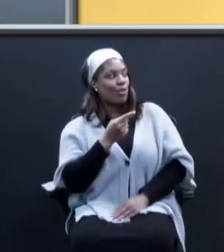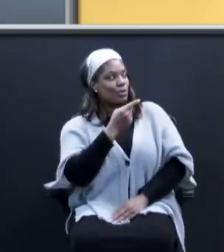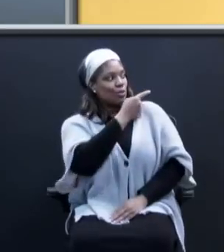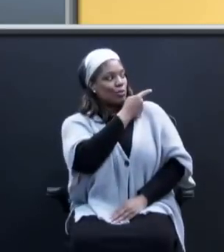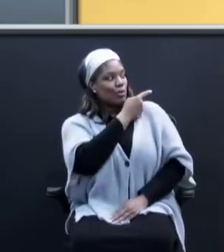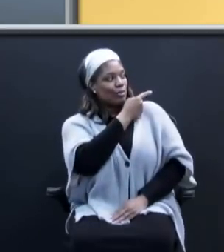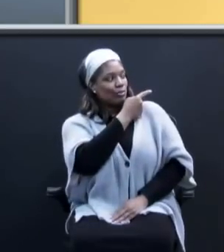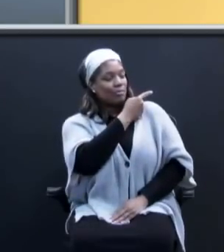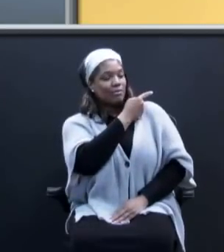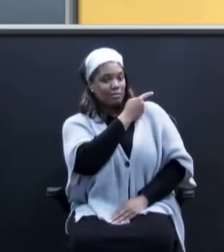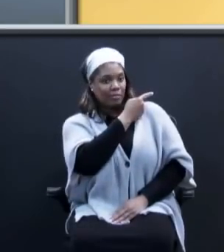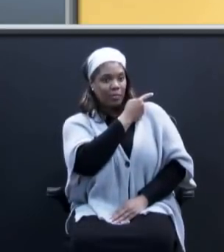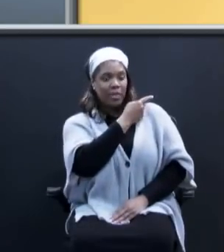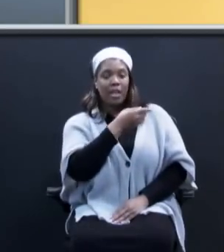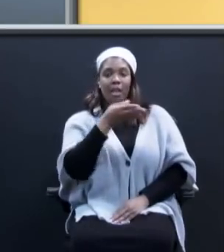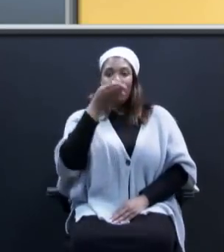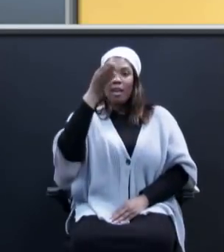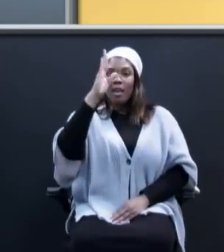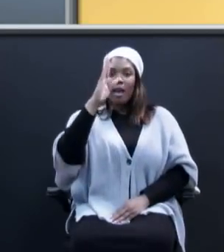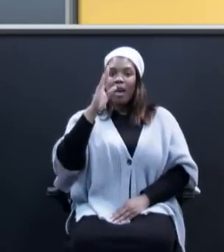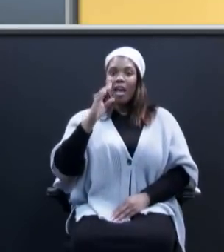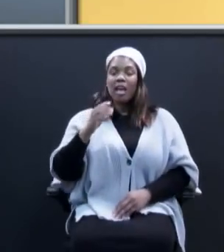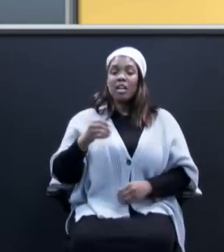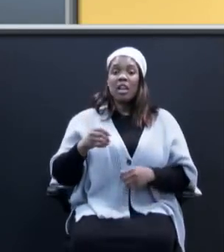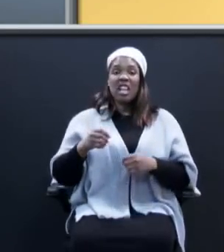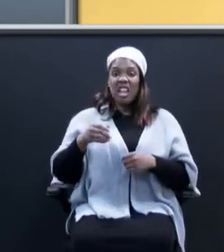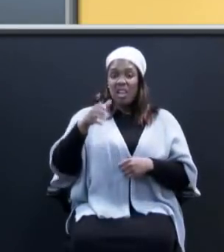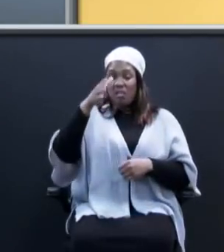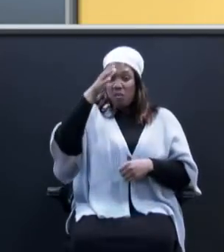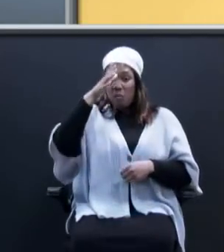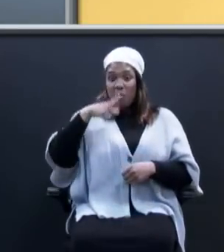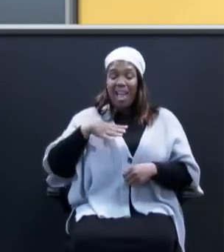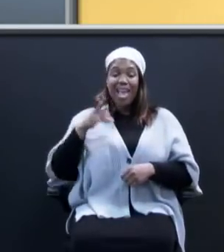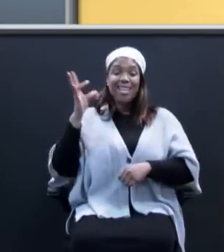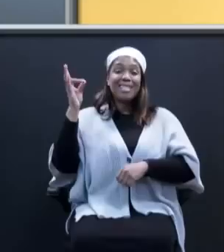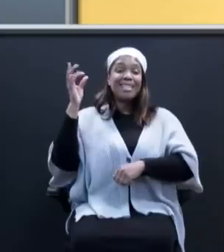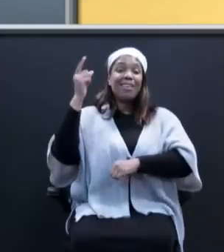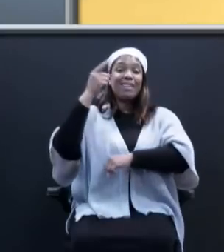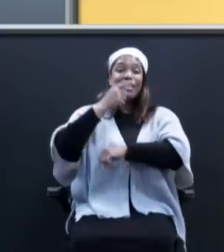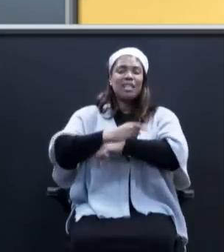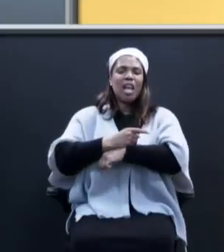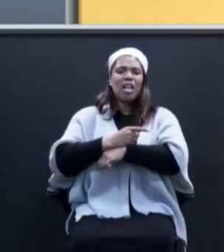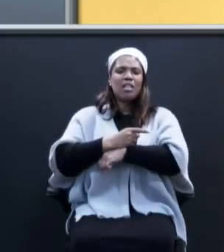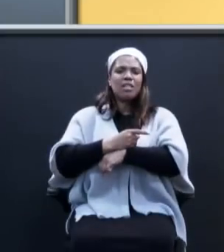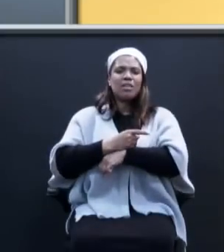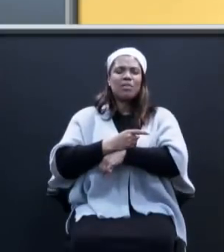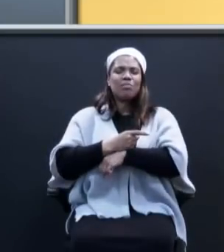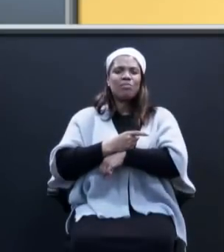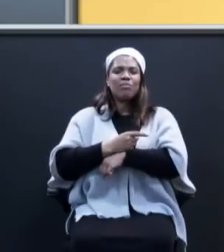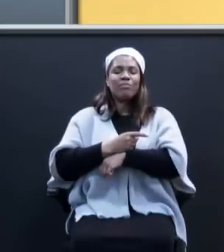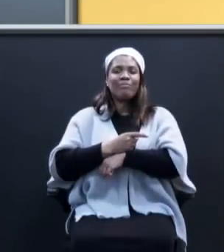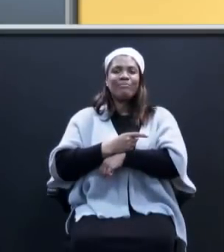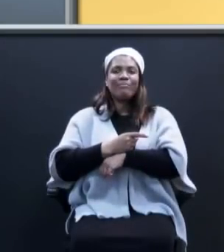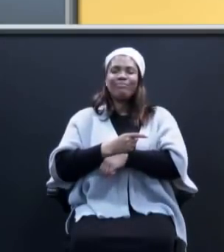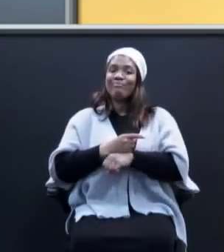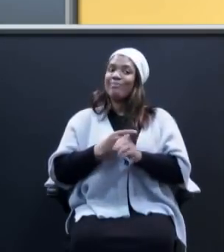board. God gave you 7 days. And these 7 days represent